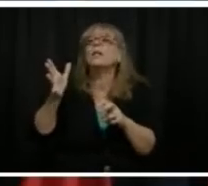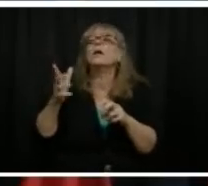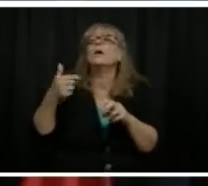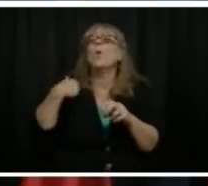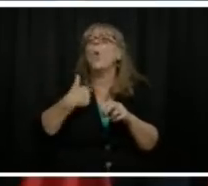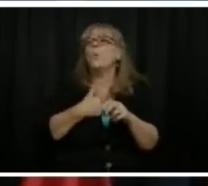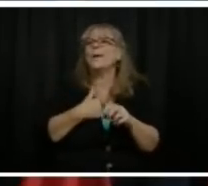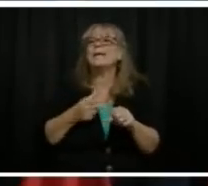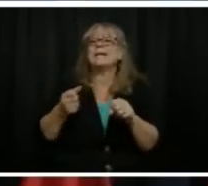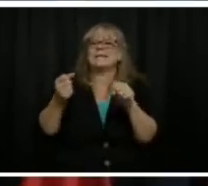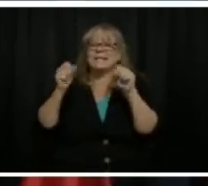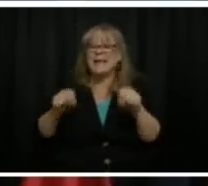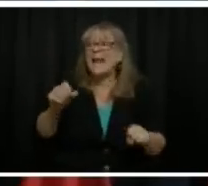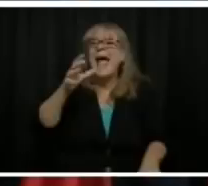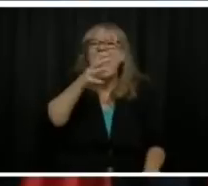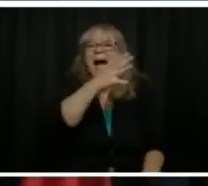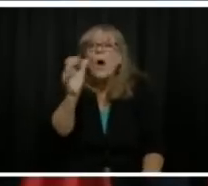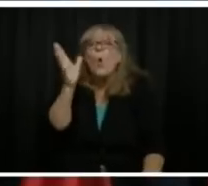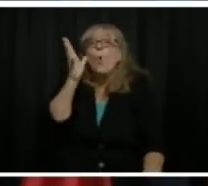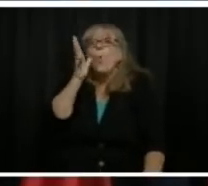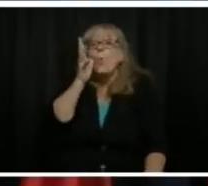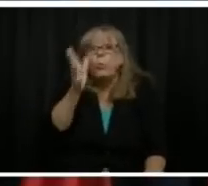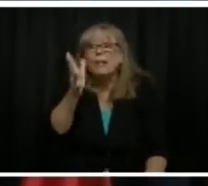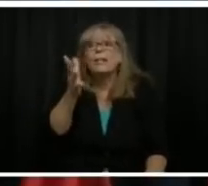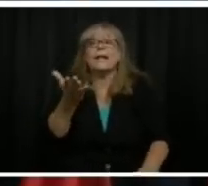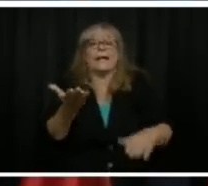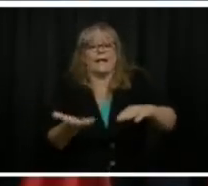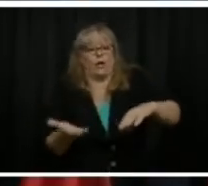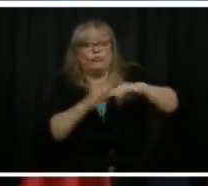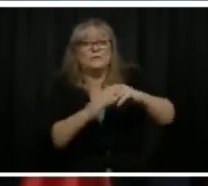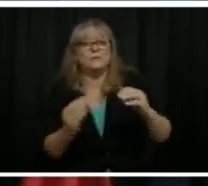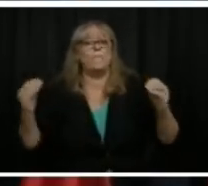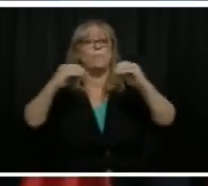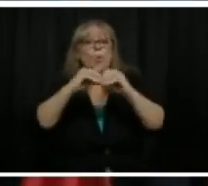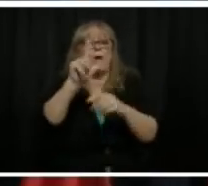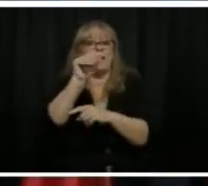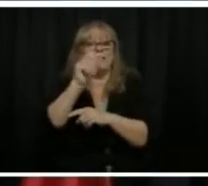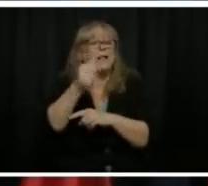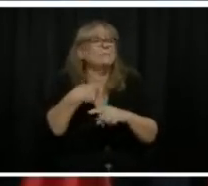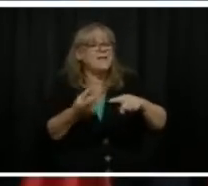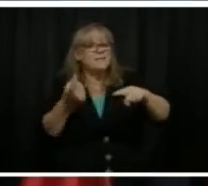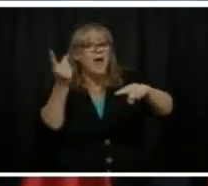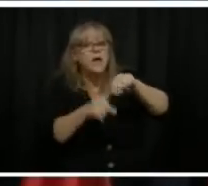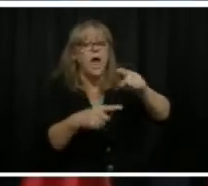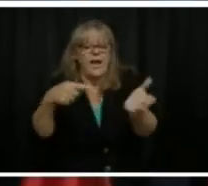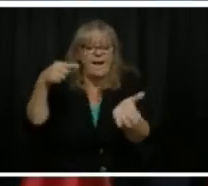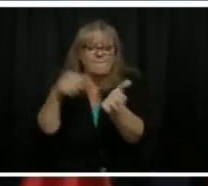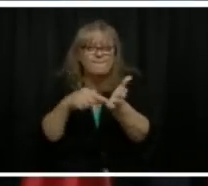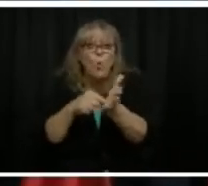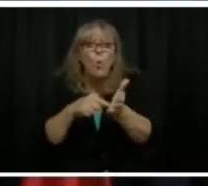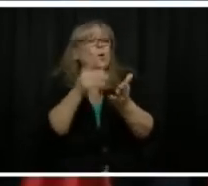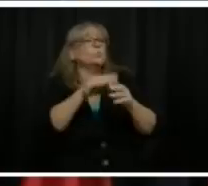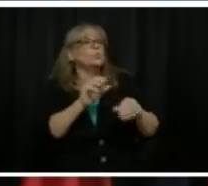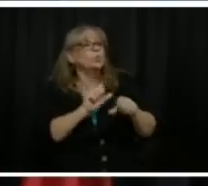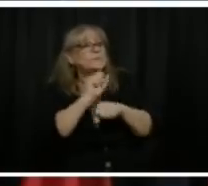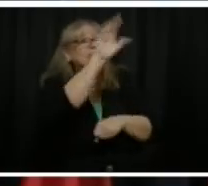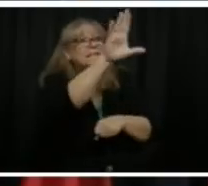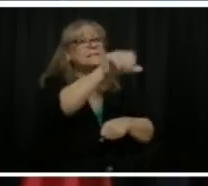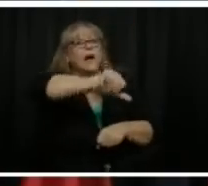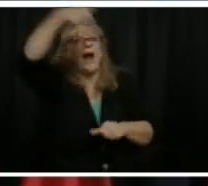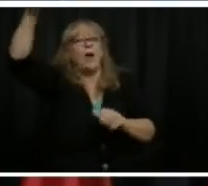on increasing lab capacity. We know we can't count on our national partners for quick turnaround. I have a call later today with Admiral Giroir. I brought up testing in a call with the Vice